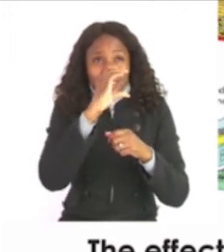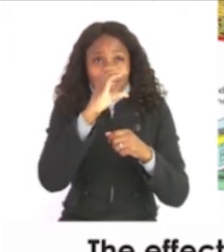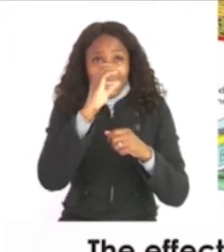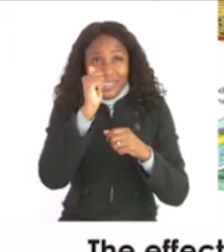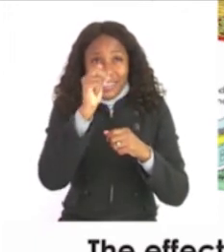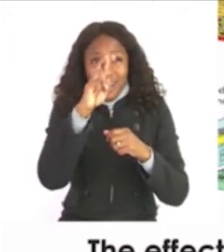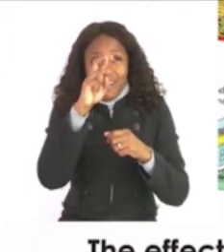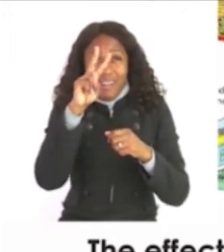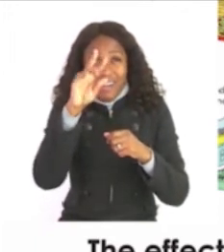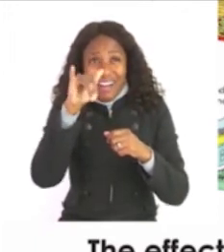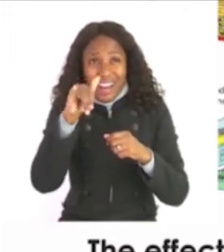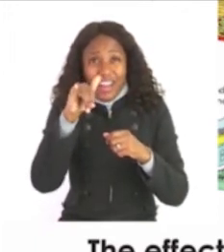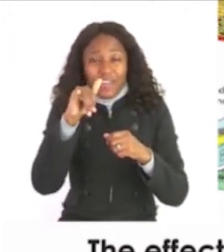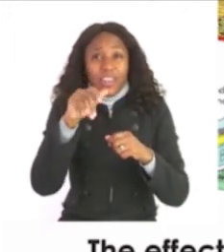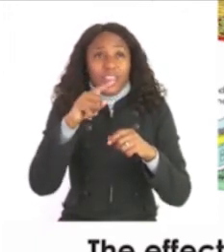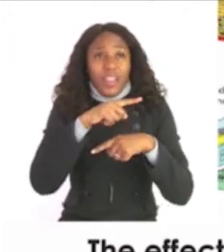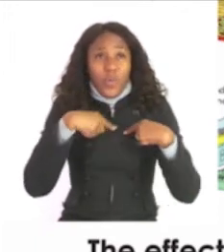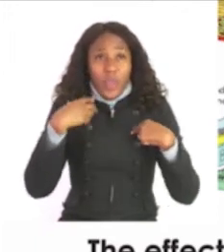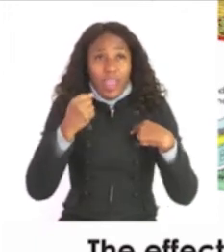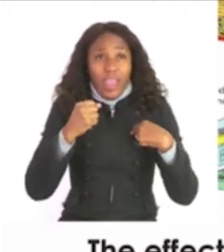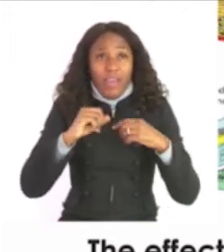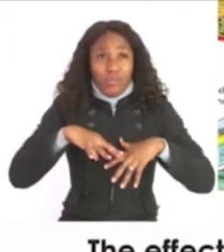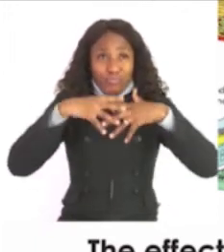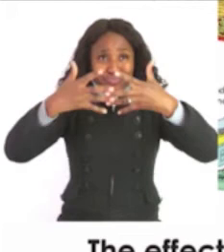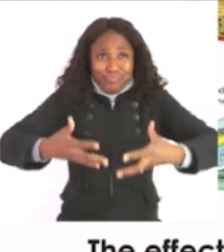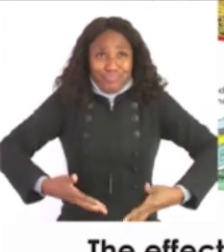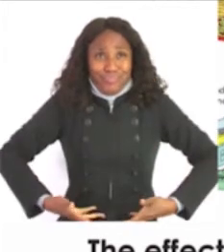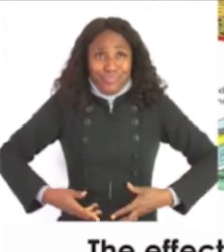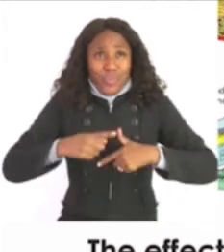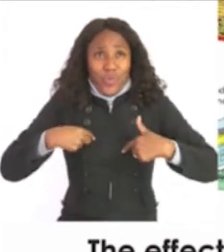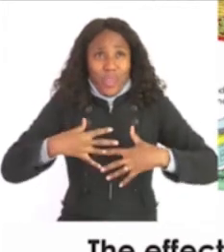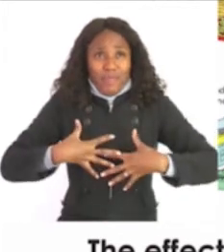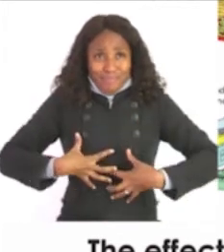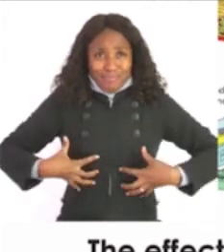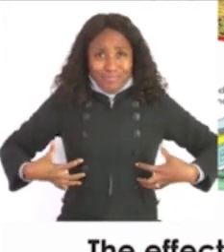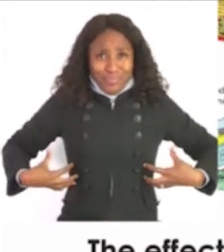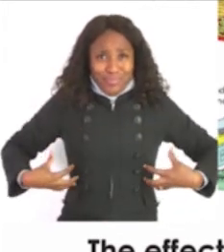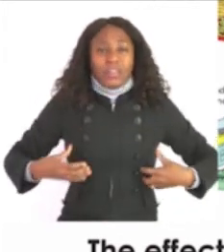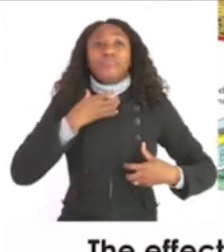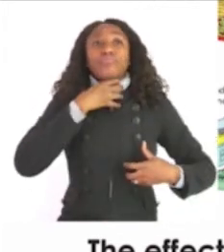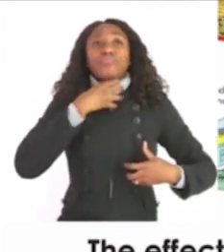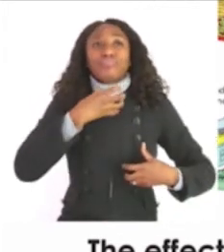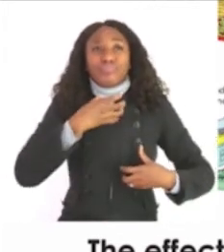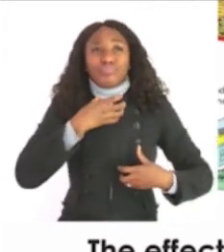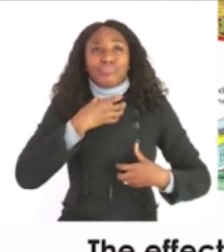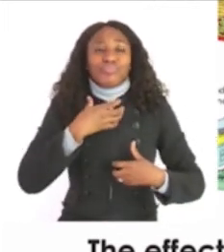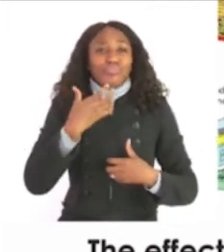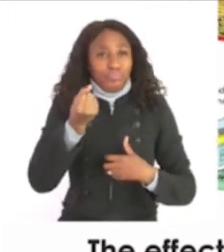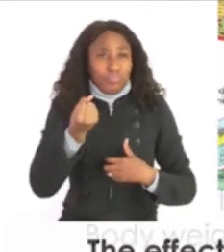your gums. We have kwashiorkor, we have marasmus, we have goiter. Now let's move to